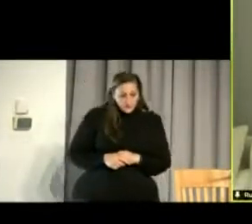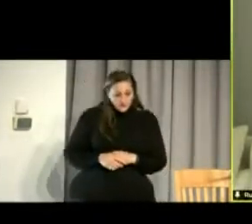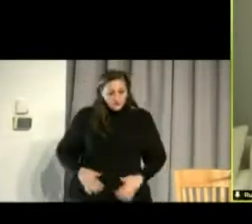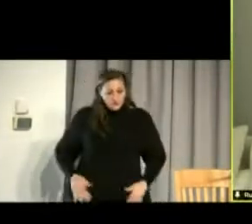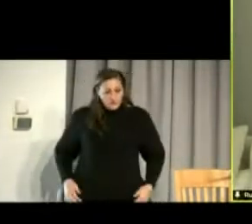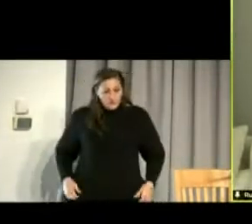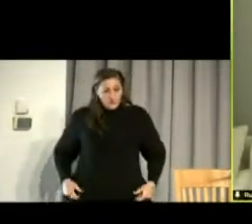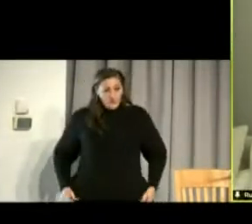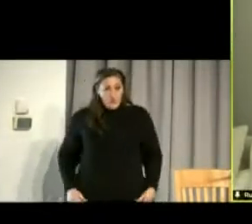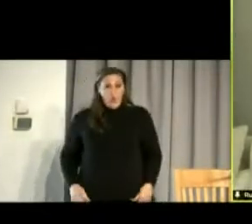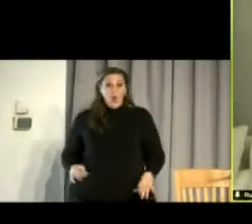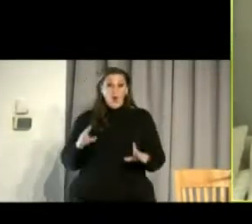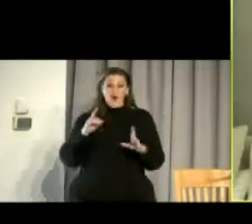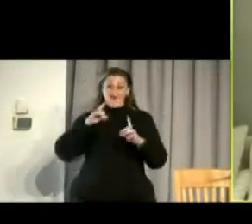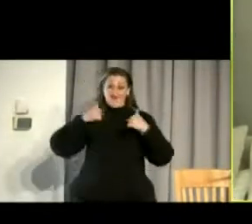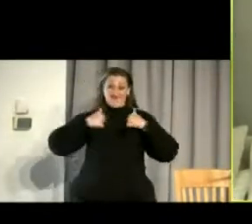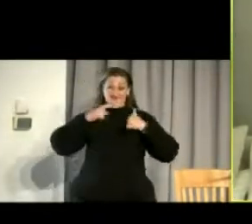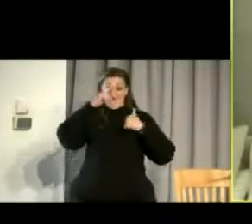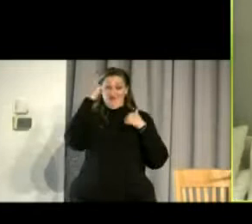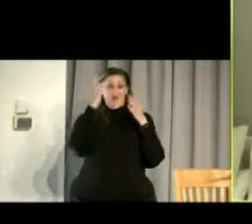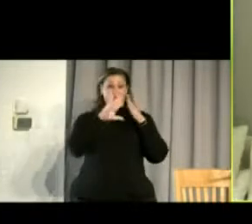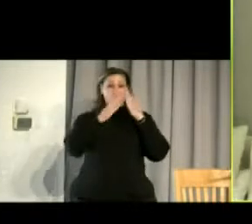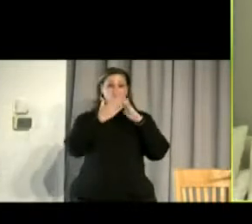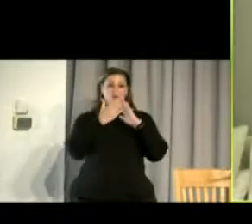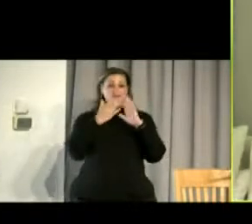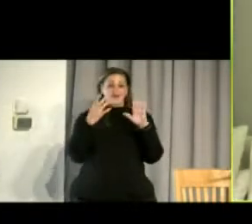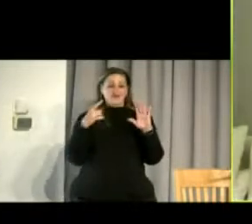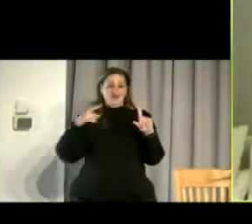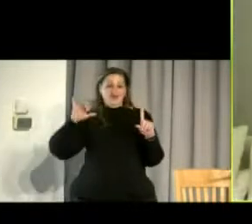What impacts us the most is